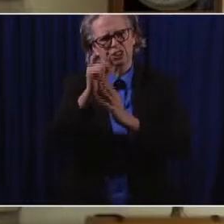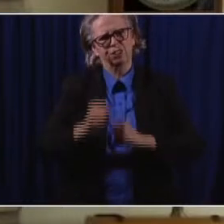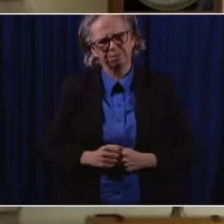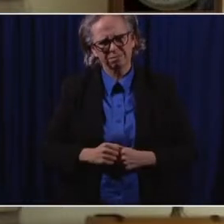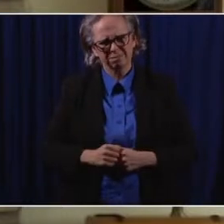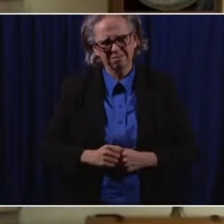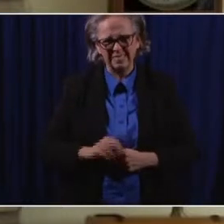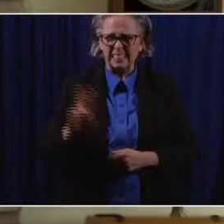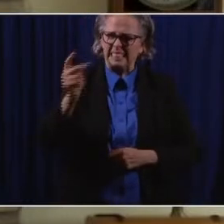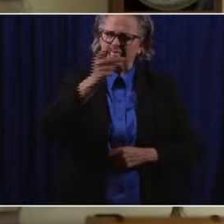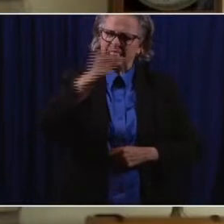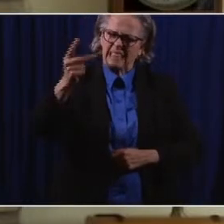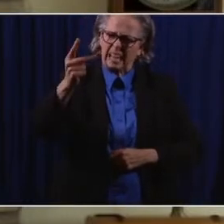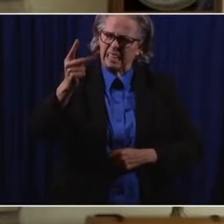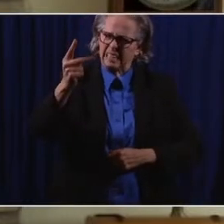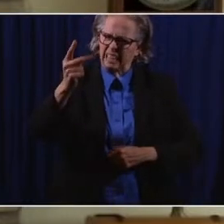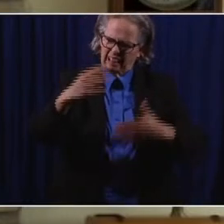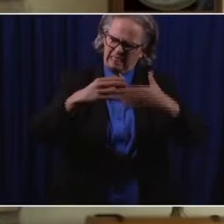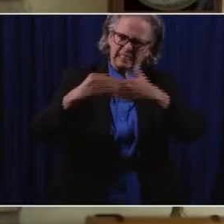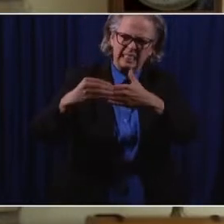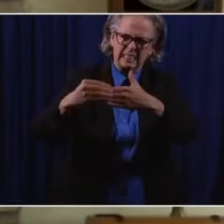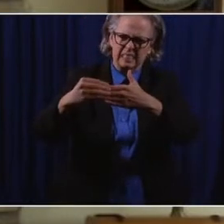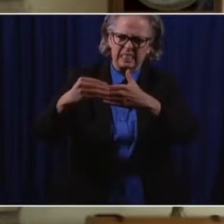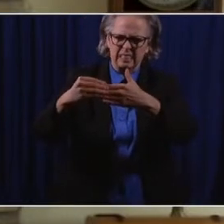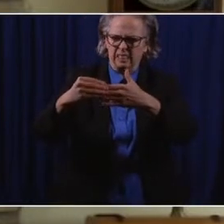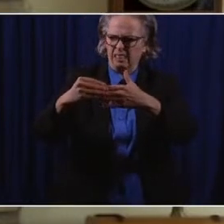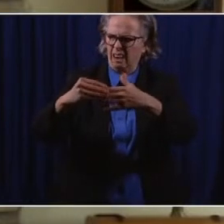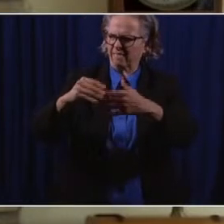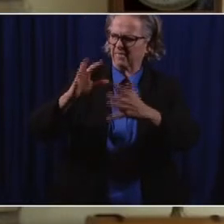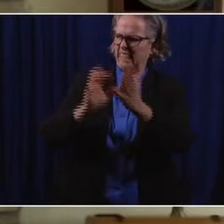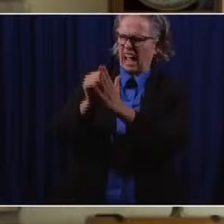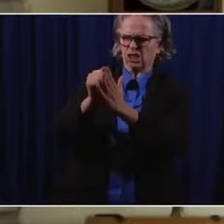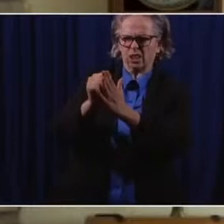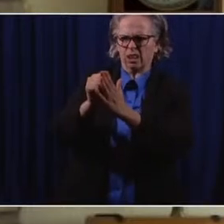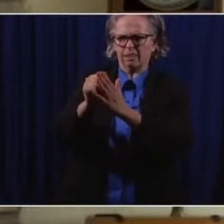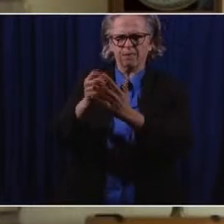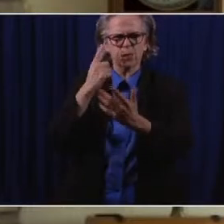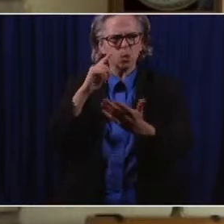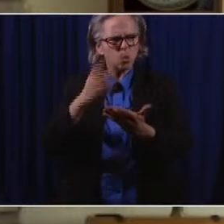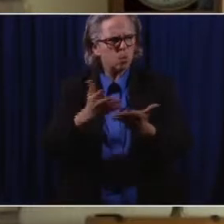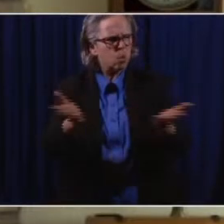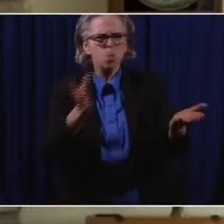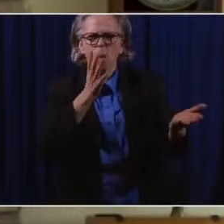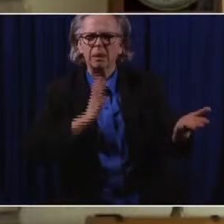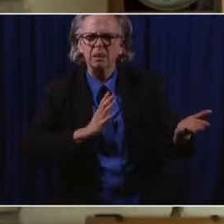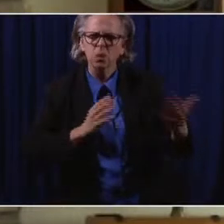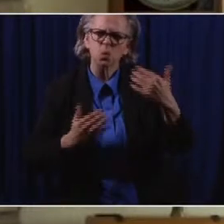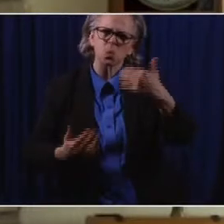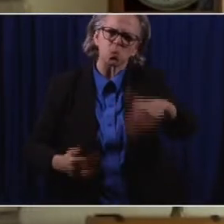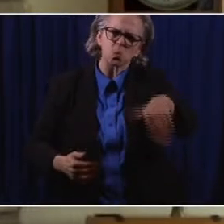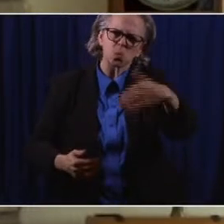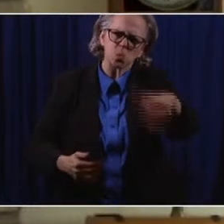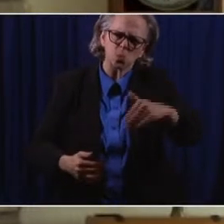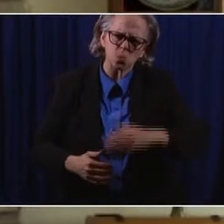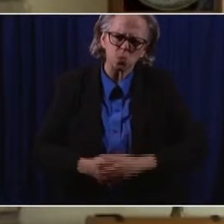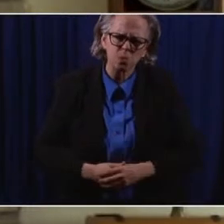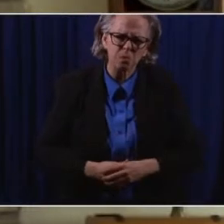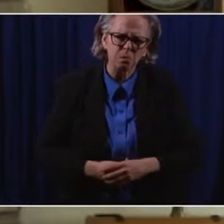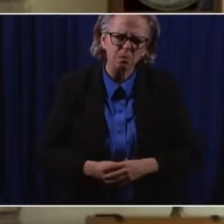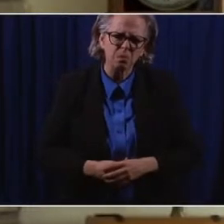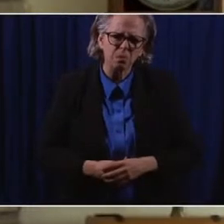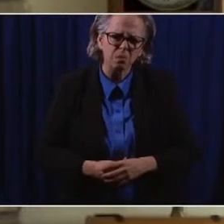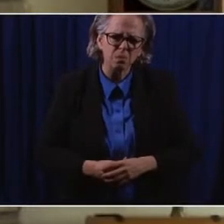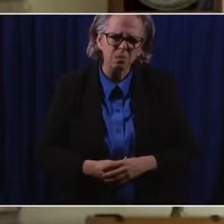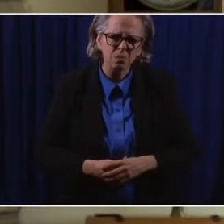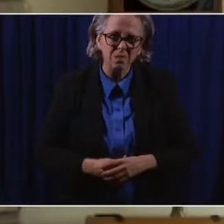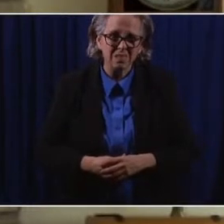Ohio, more than 9,800 cases of breast cancer are diagnosed in women each year, accounting for nearly 30% of all cancers